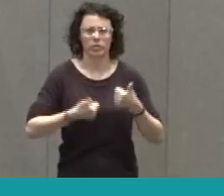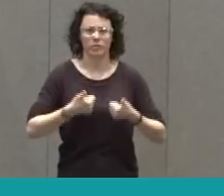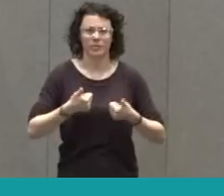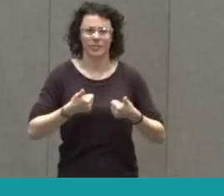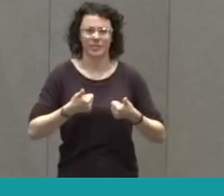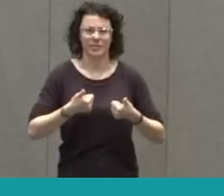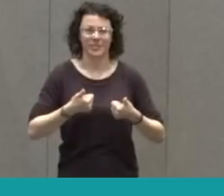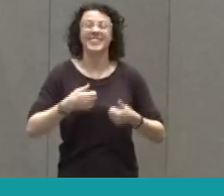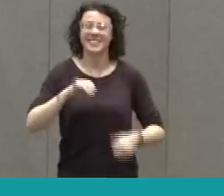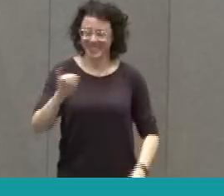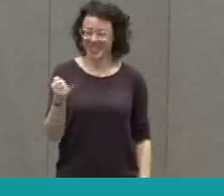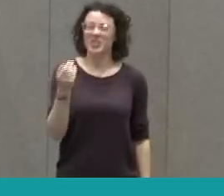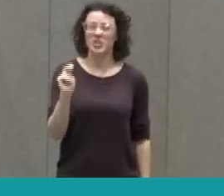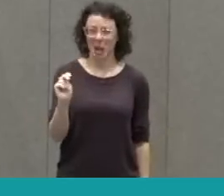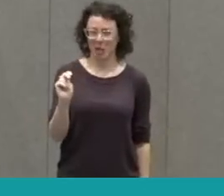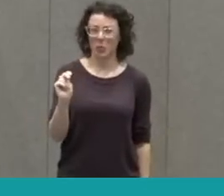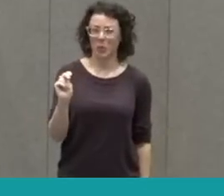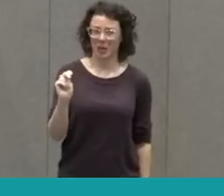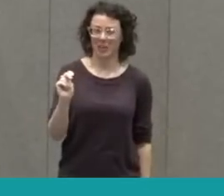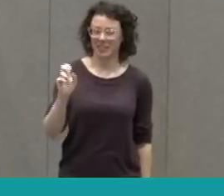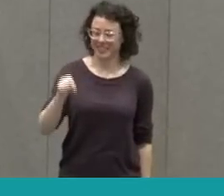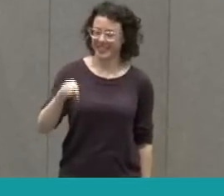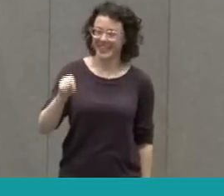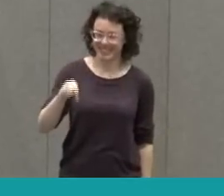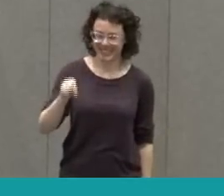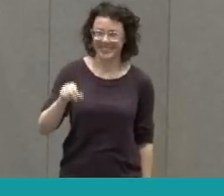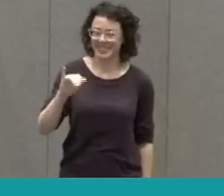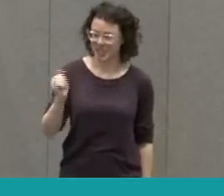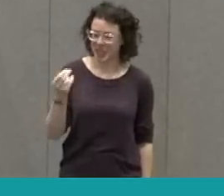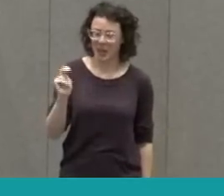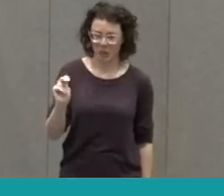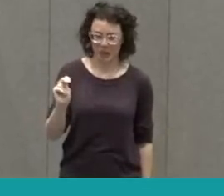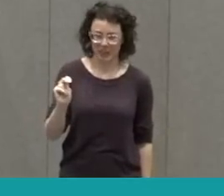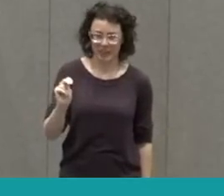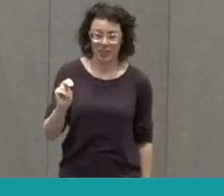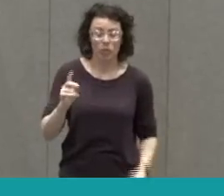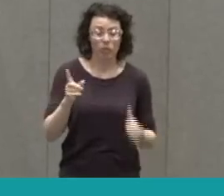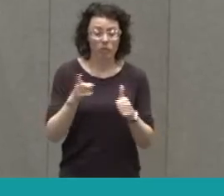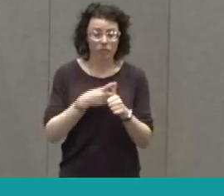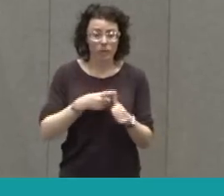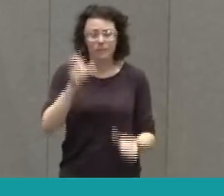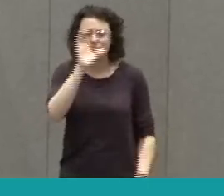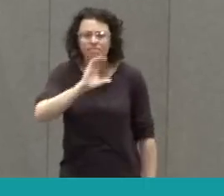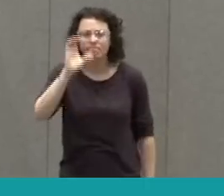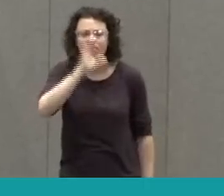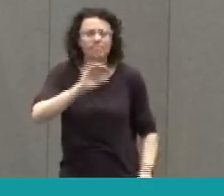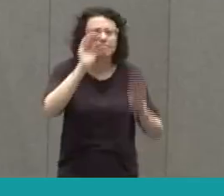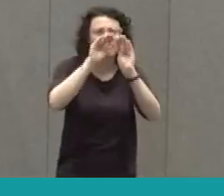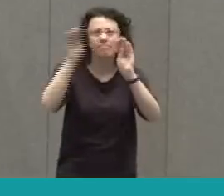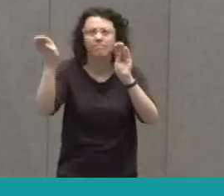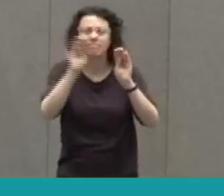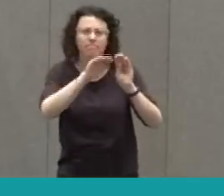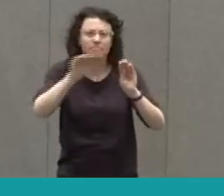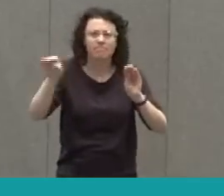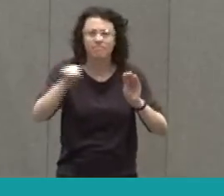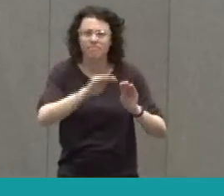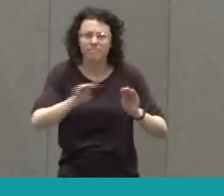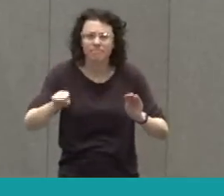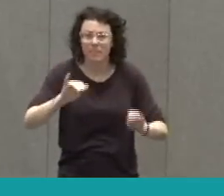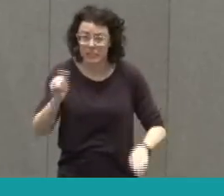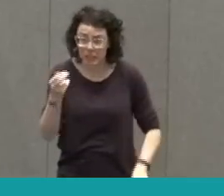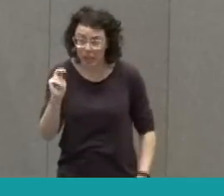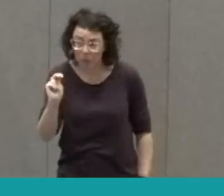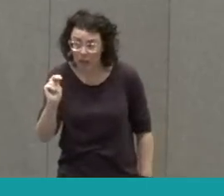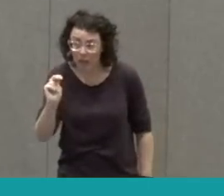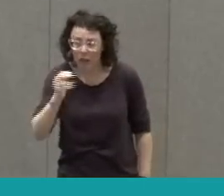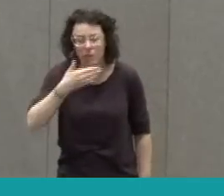January. Yes. So there we go, look, and we have to see if there's any January's birth dates. I don't have